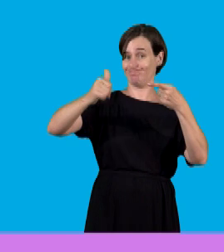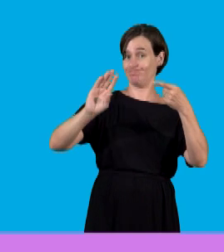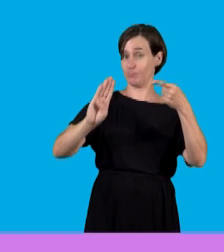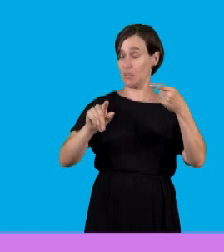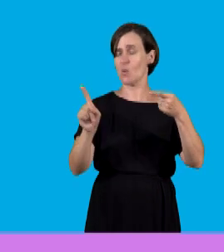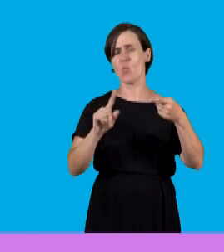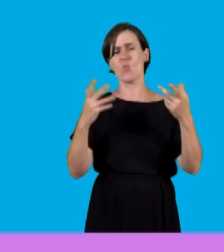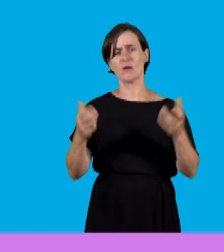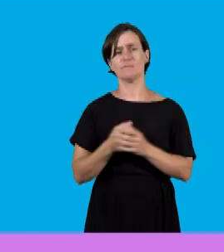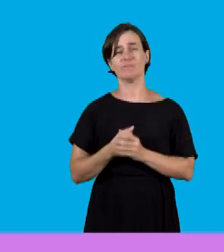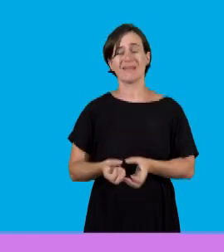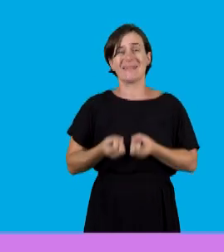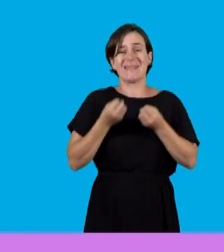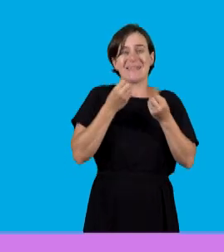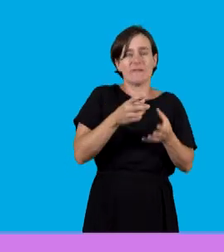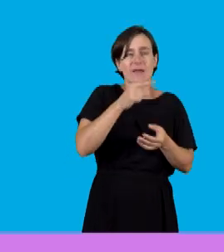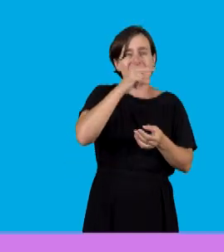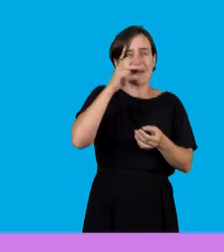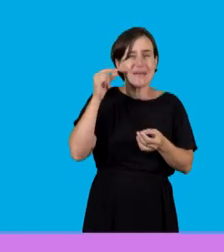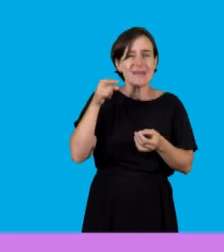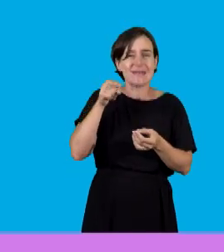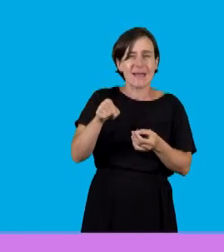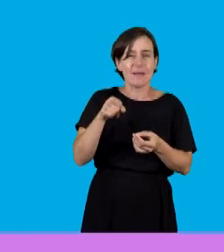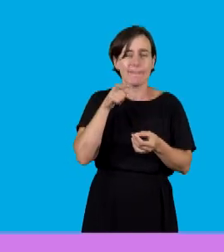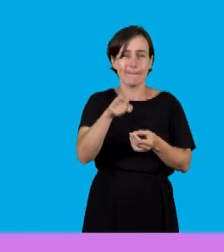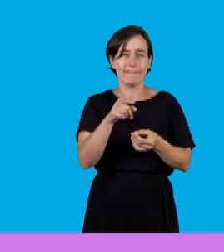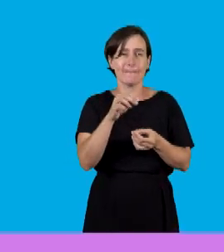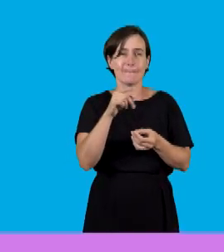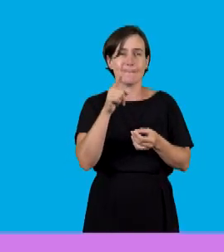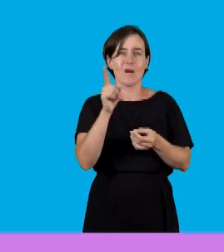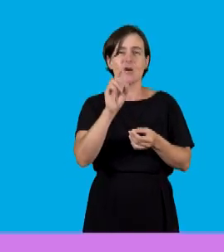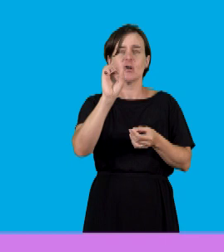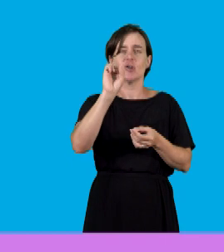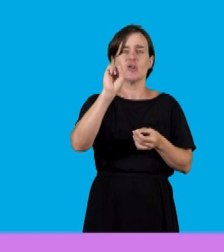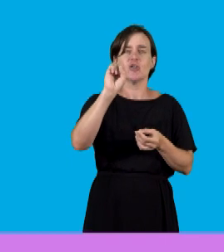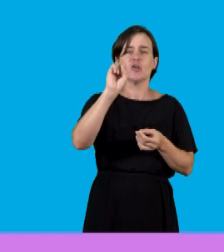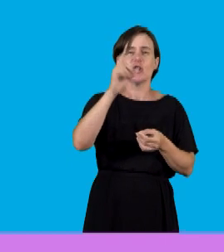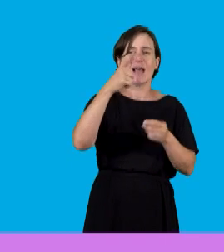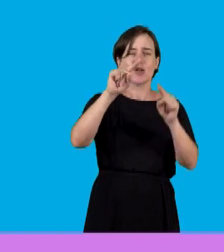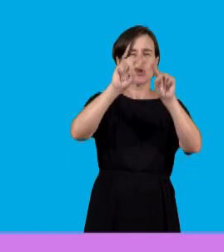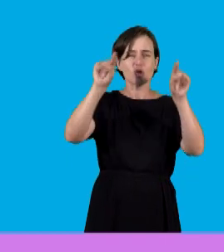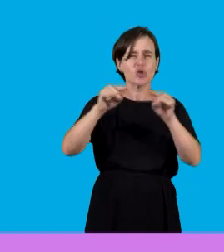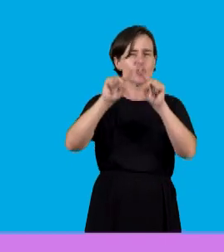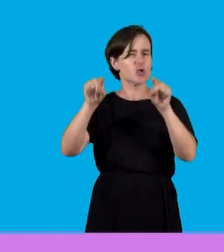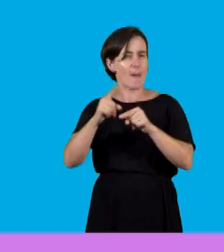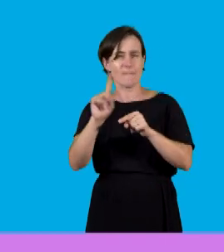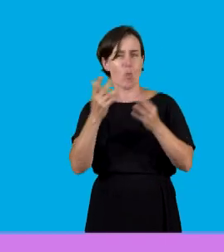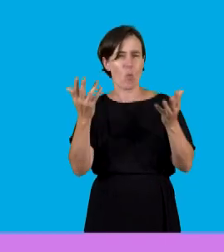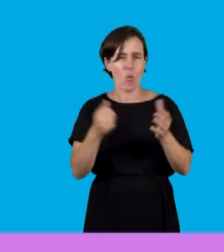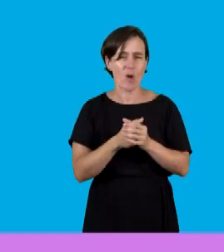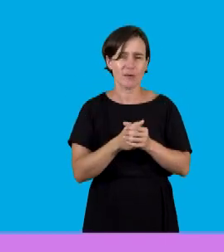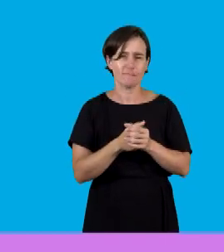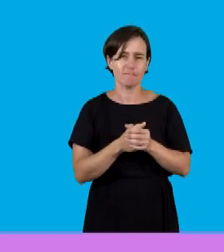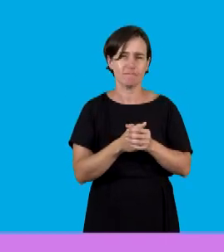Then B says, give the name of the shapes found on the diagram. The name of the shapes found on the